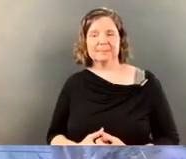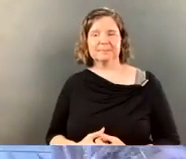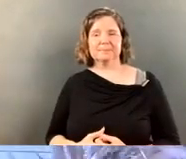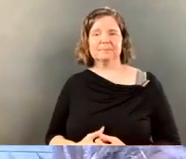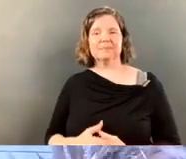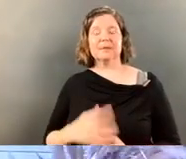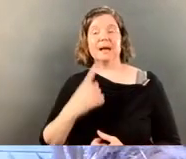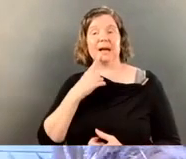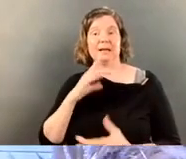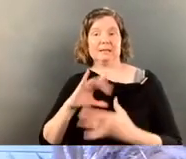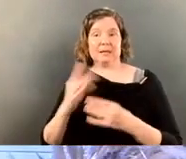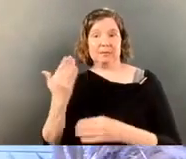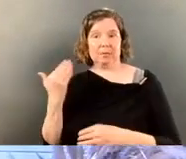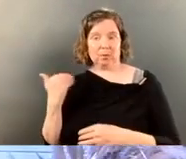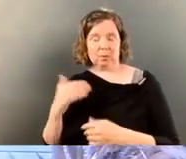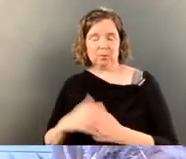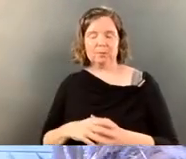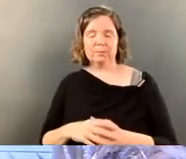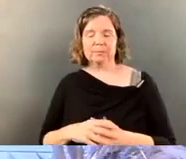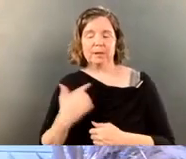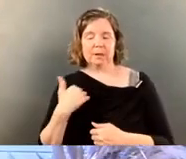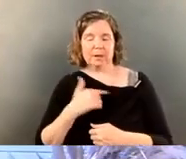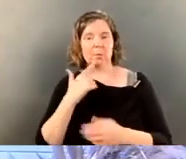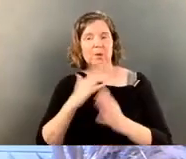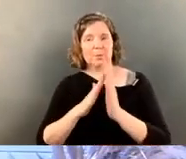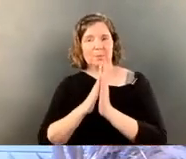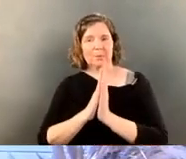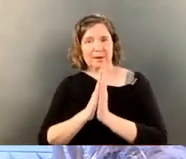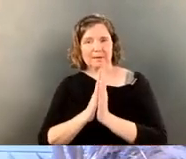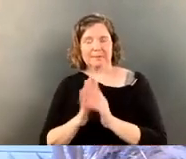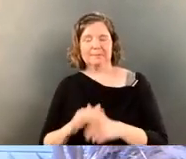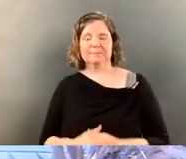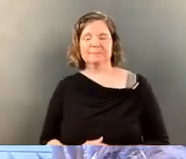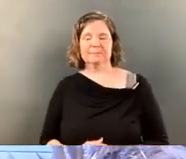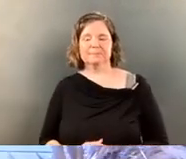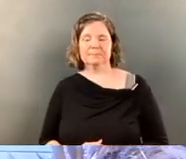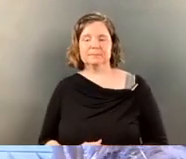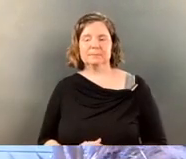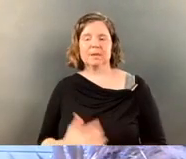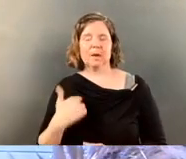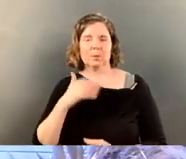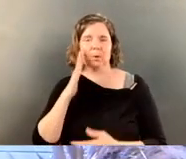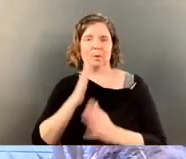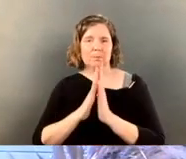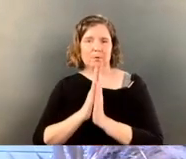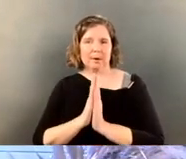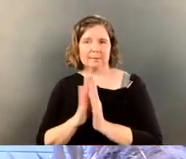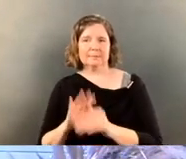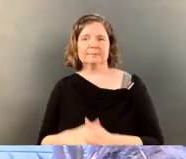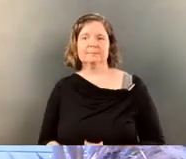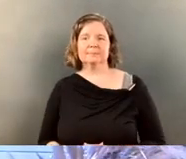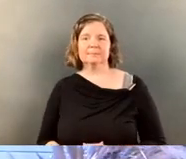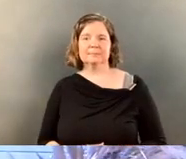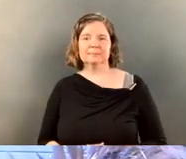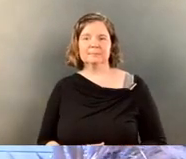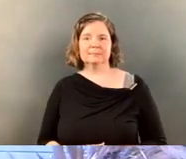I said earlier that we would pray. And so we're going to pray.